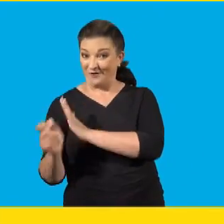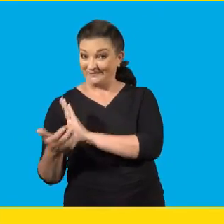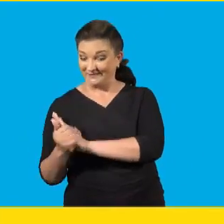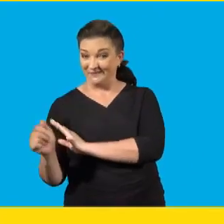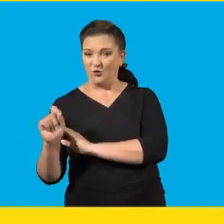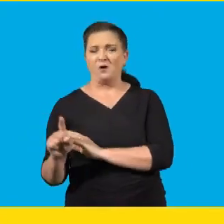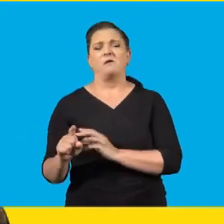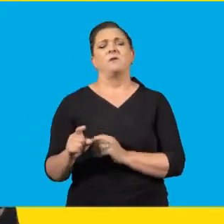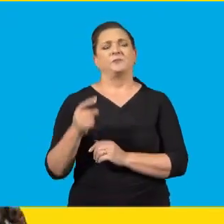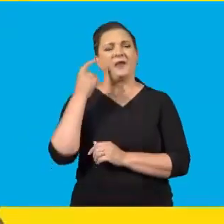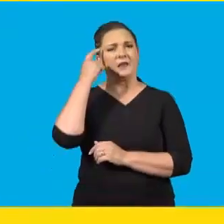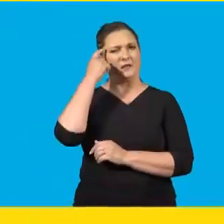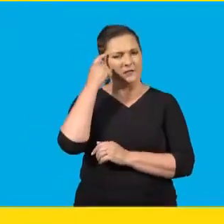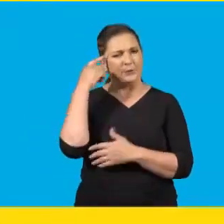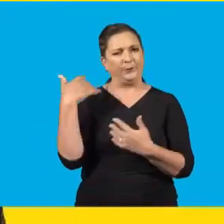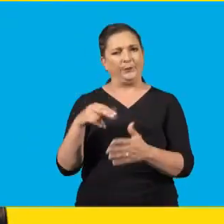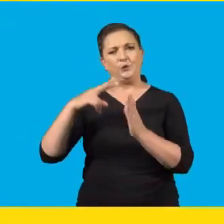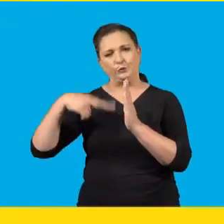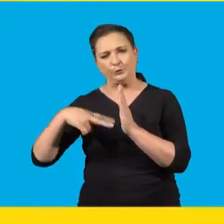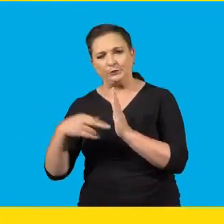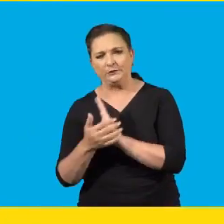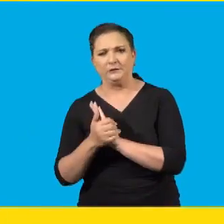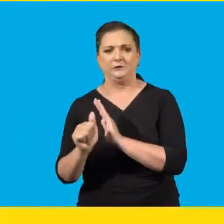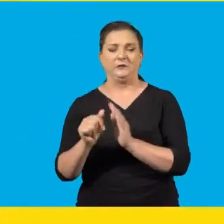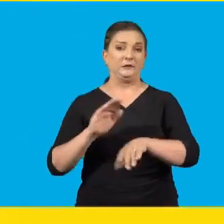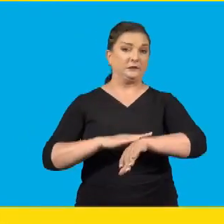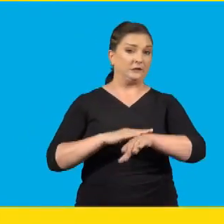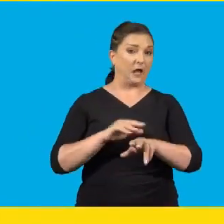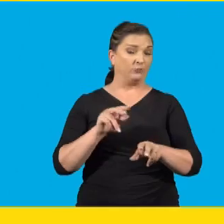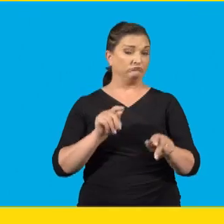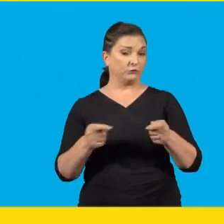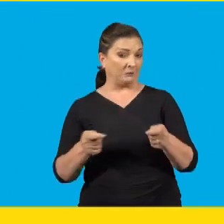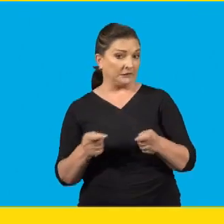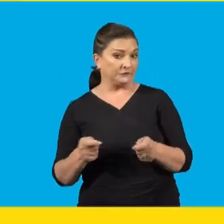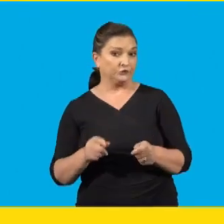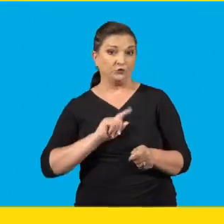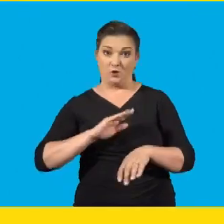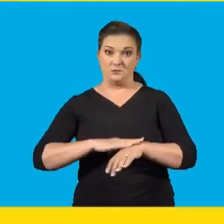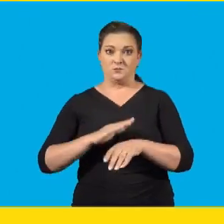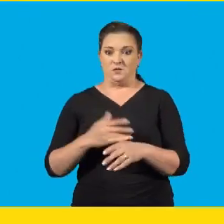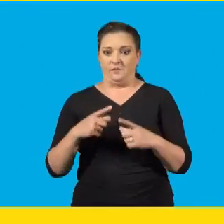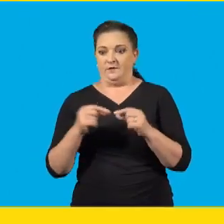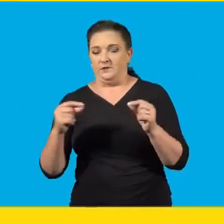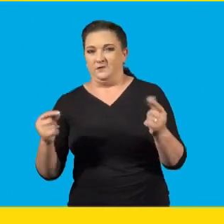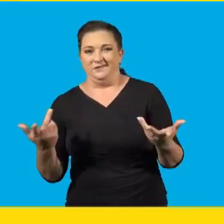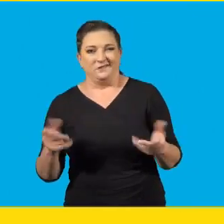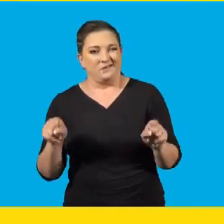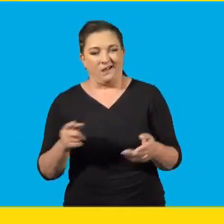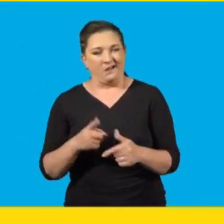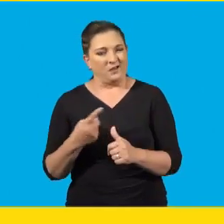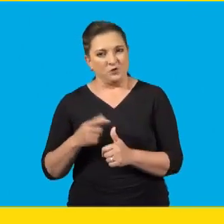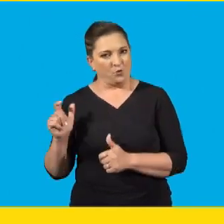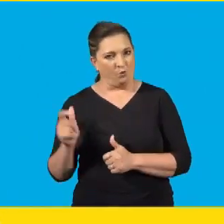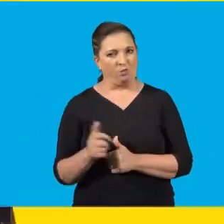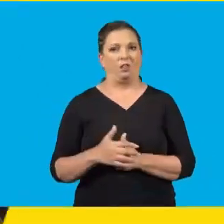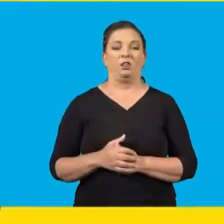skills like critical thinking, reading skills, time management so that you don't run out of time and not answer